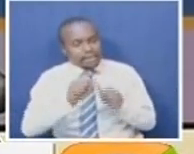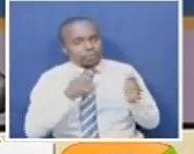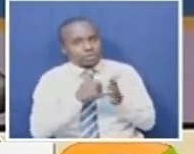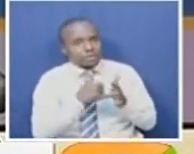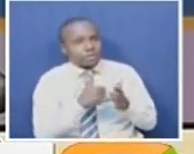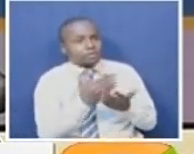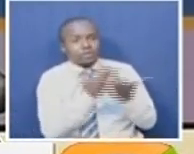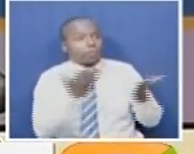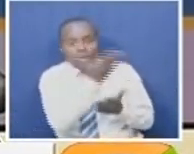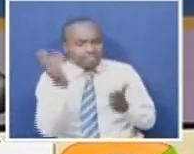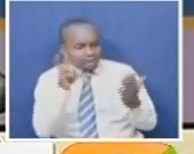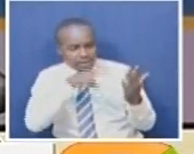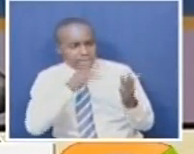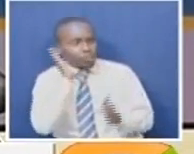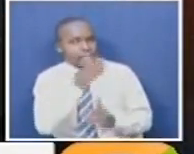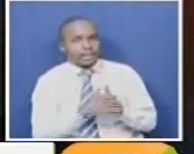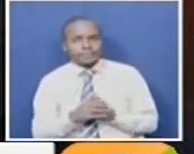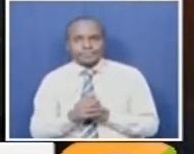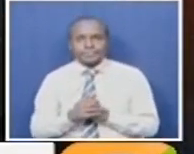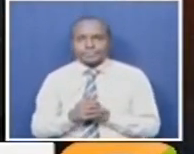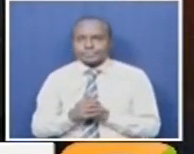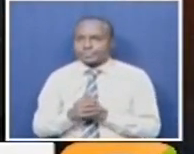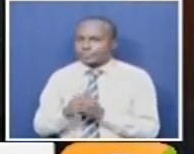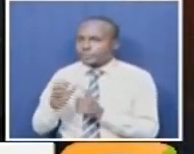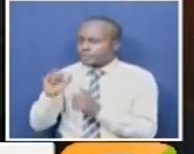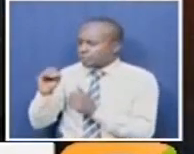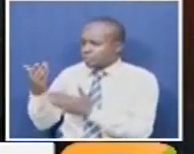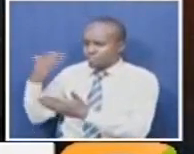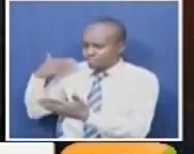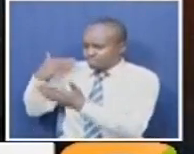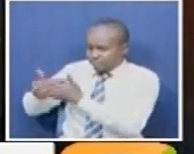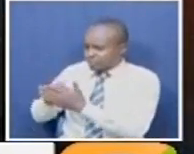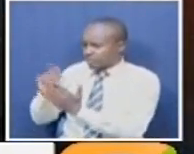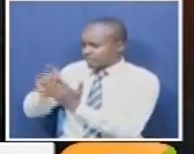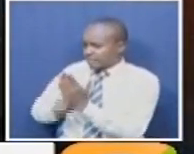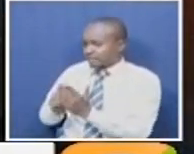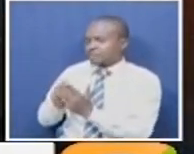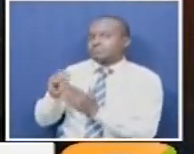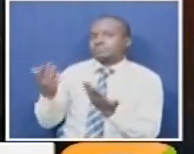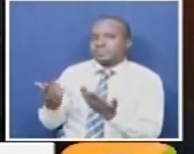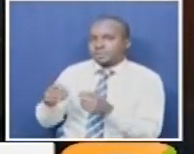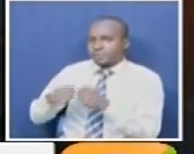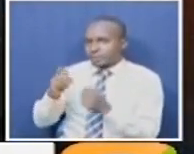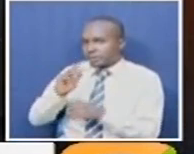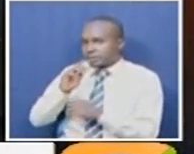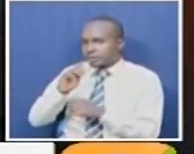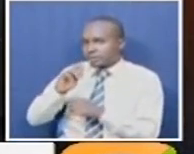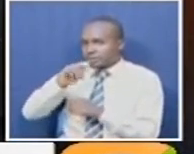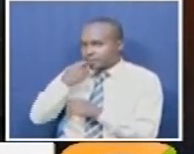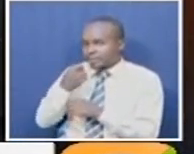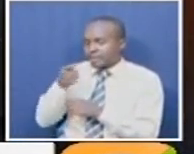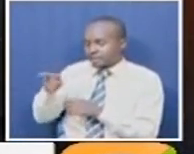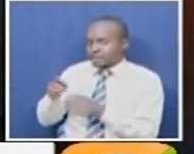someone somewhere will read it. Yeah. Mm-hmm. So you've been writing, Vunja Kimya is a blog that Dr. Kizzie